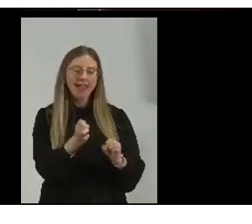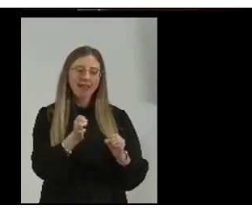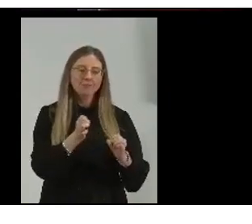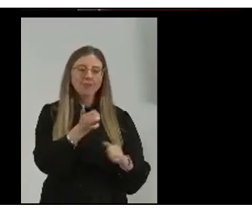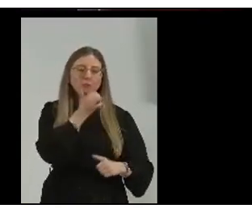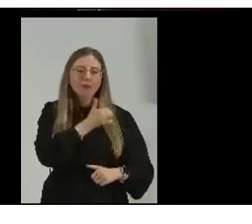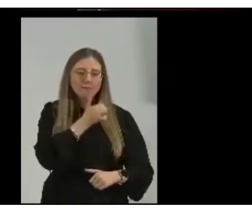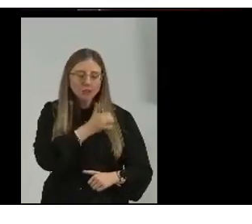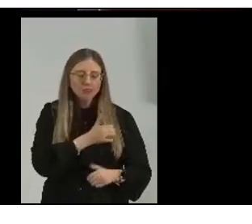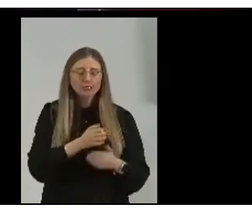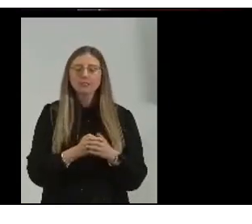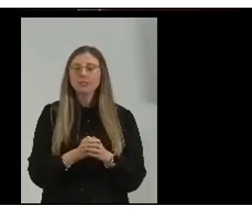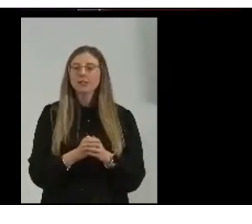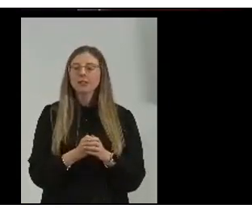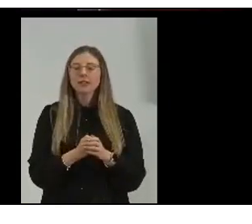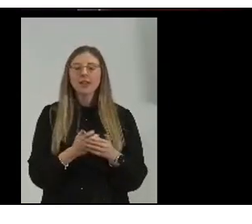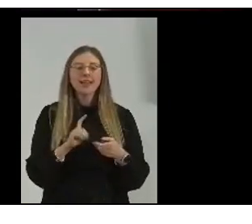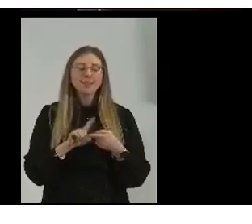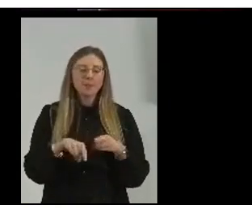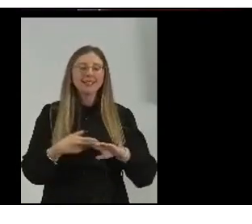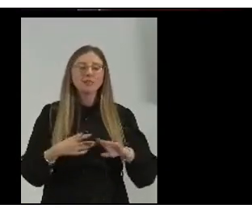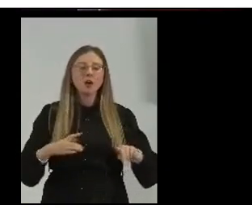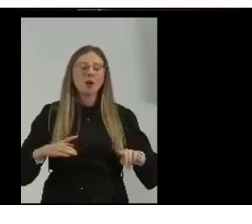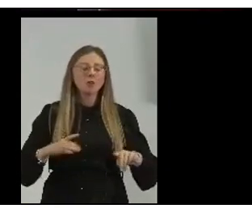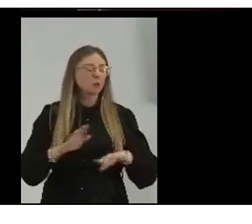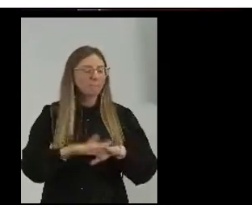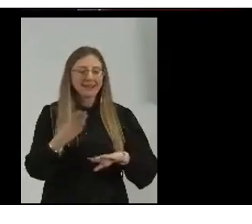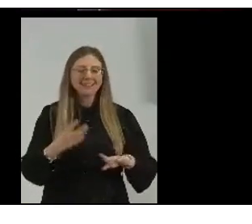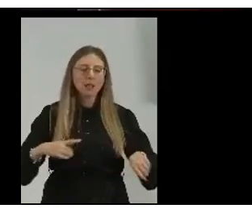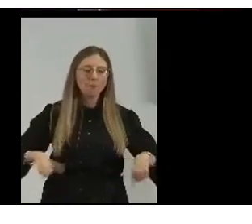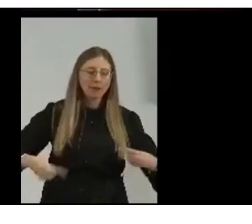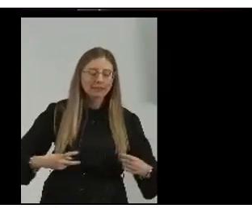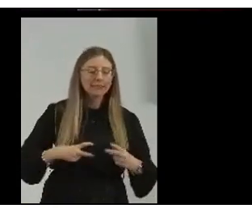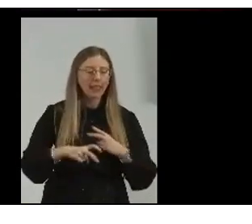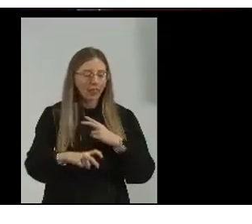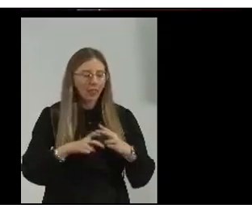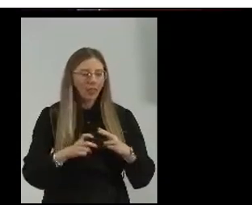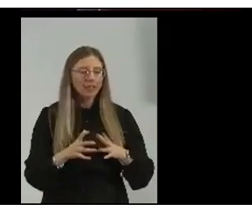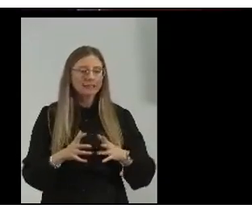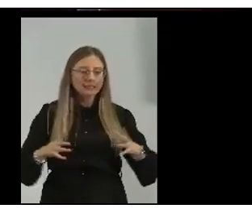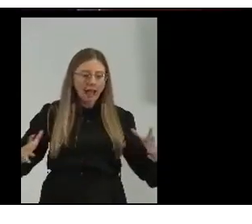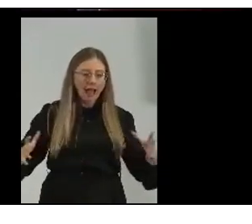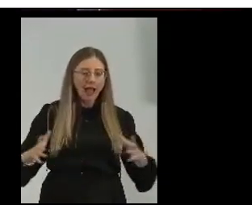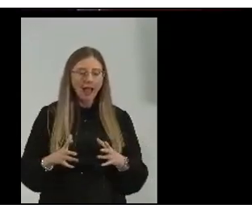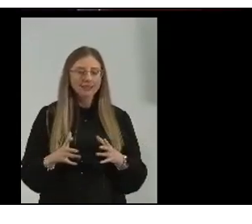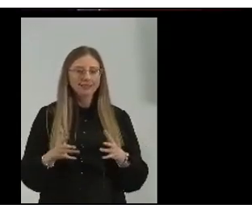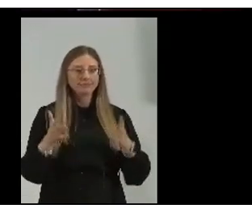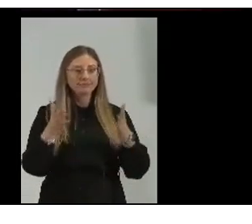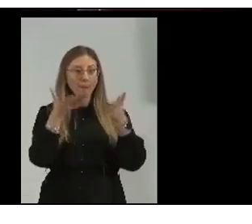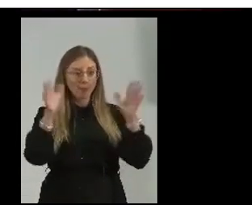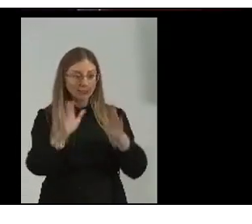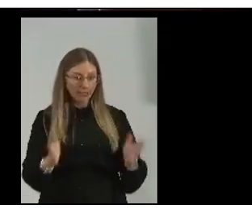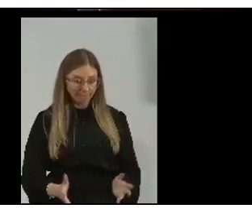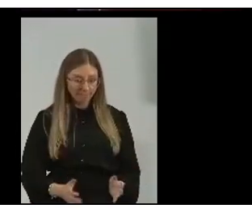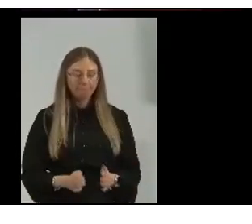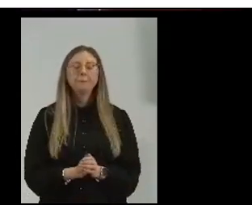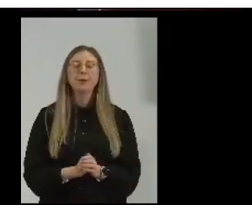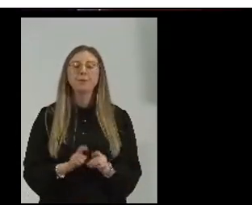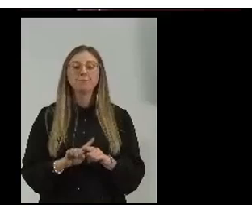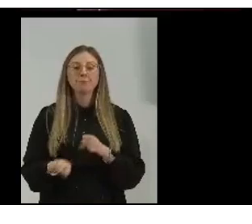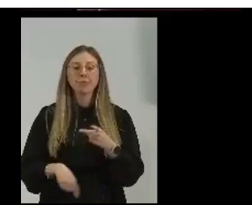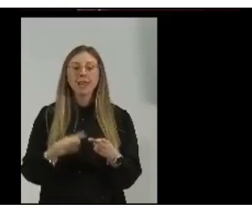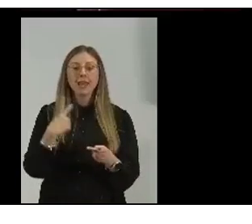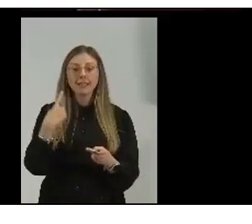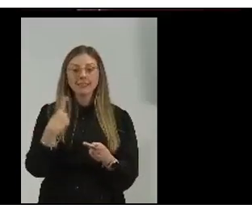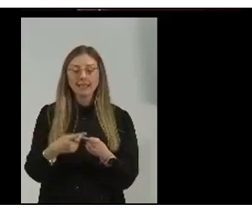preference, regardless of mobility, size, and also the body shape. And the second one is we